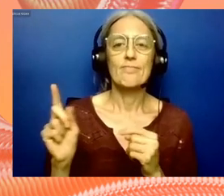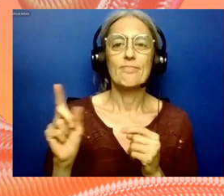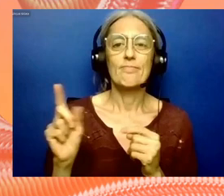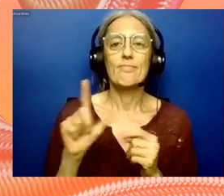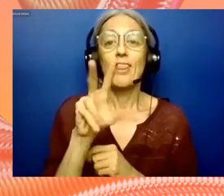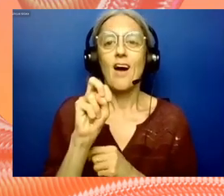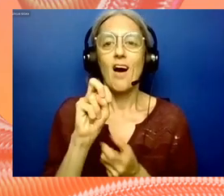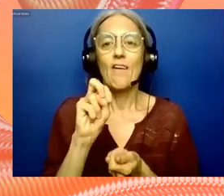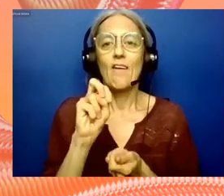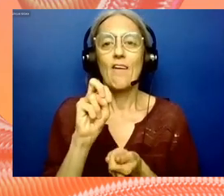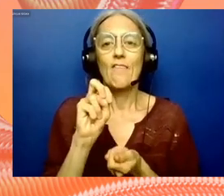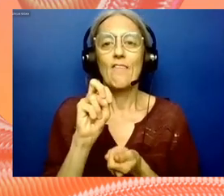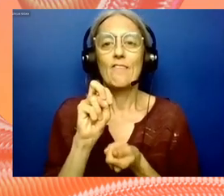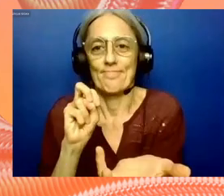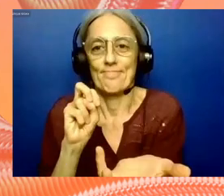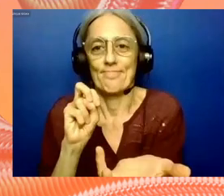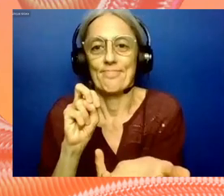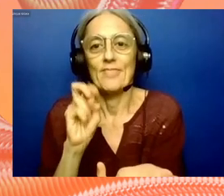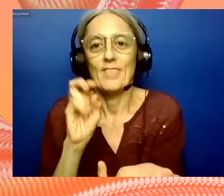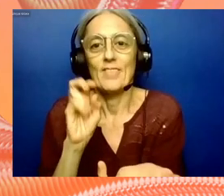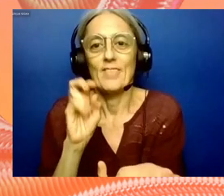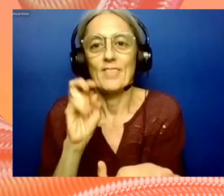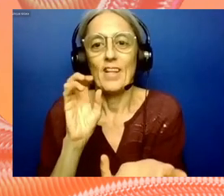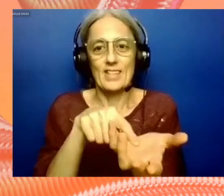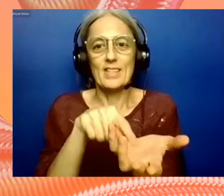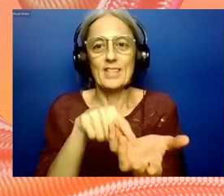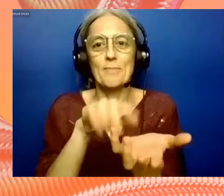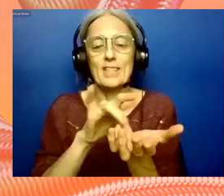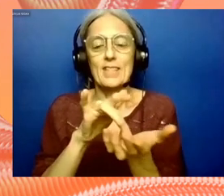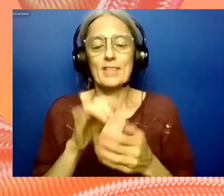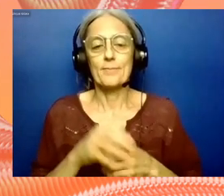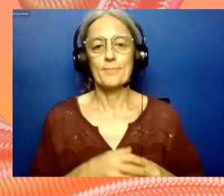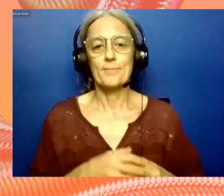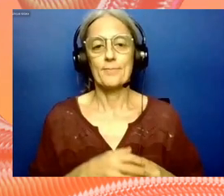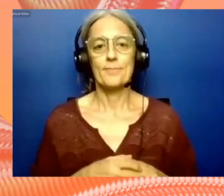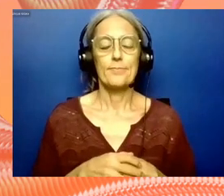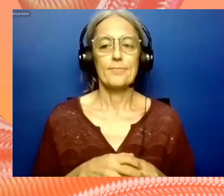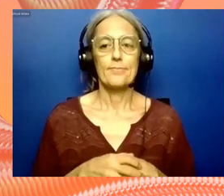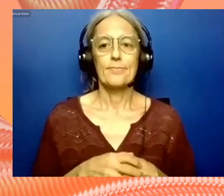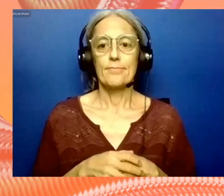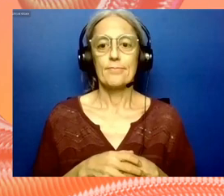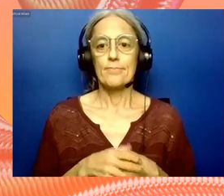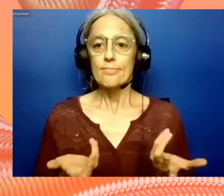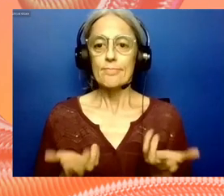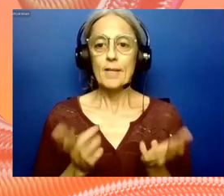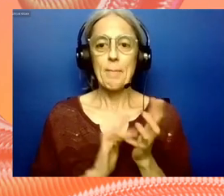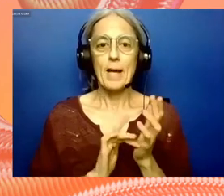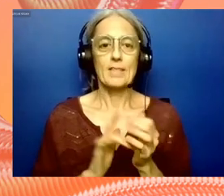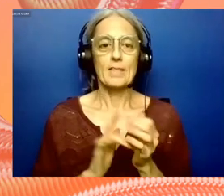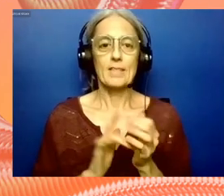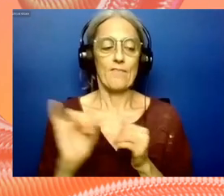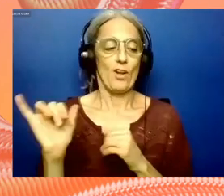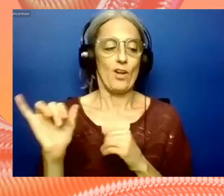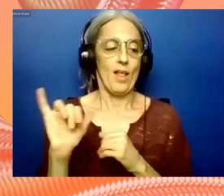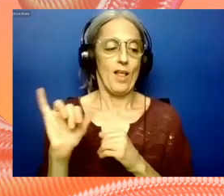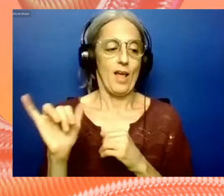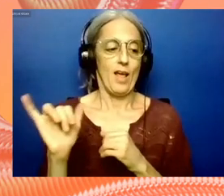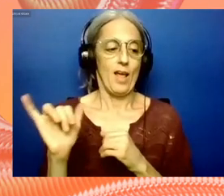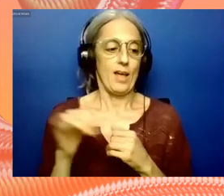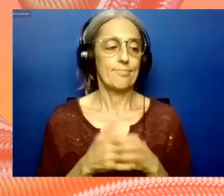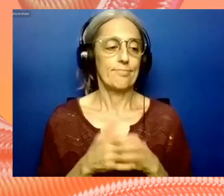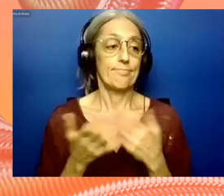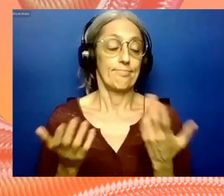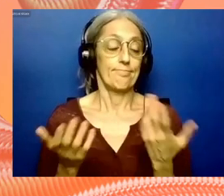know, I think the medicine for like, if what we're talking about is like the